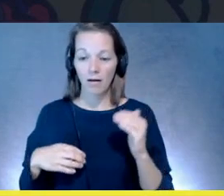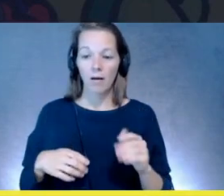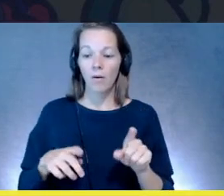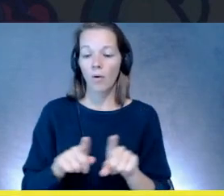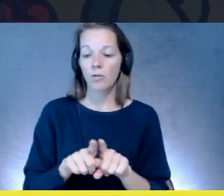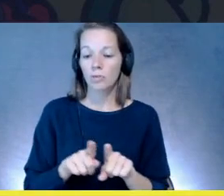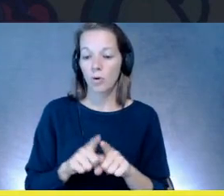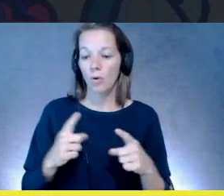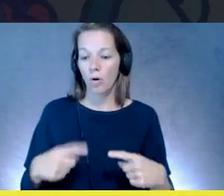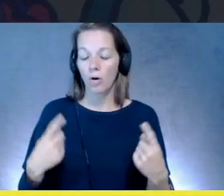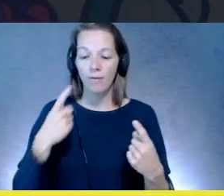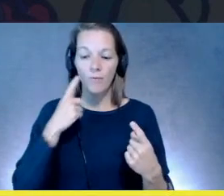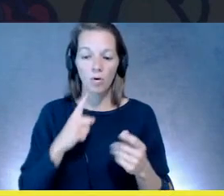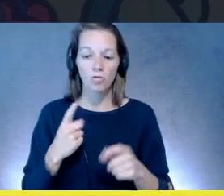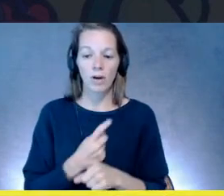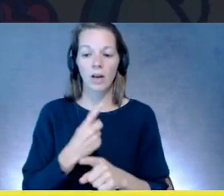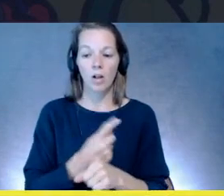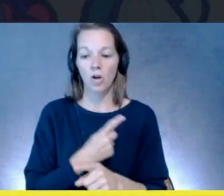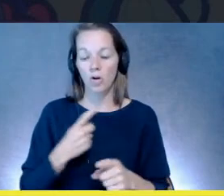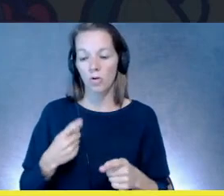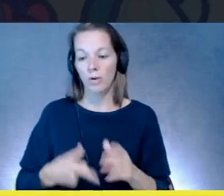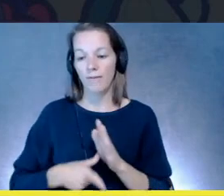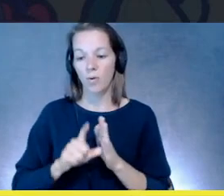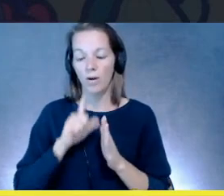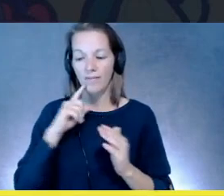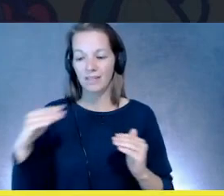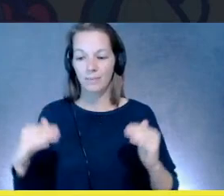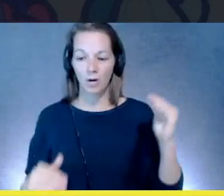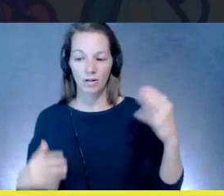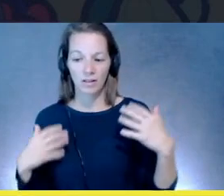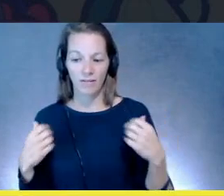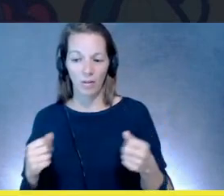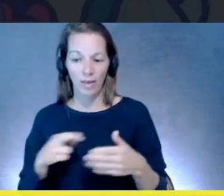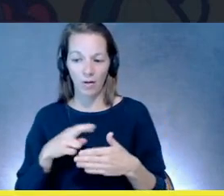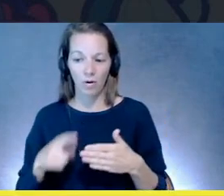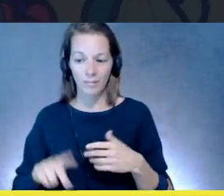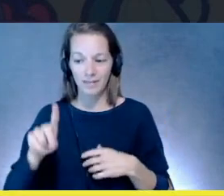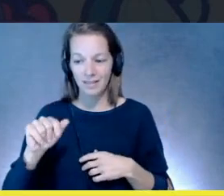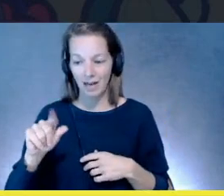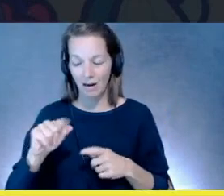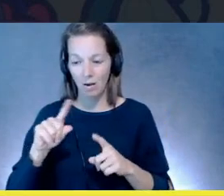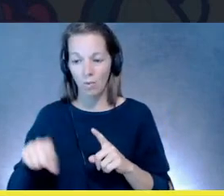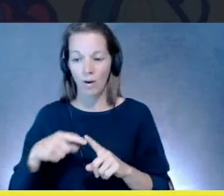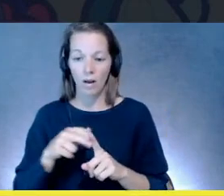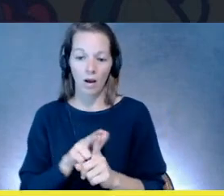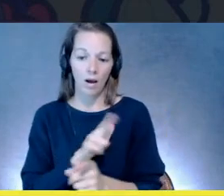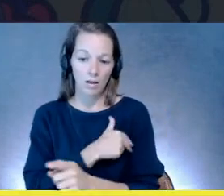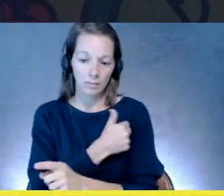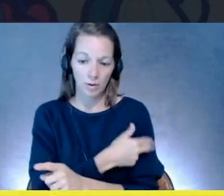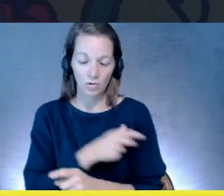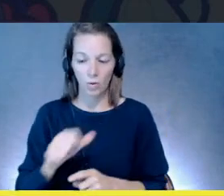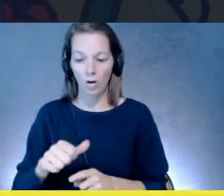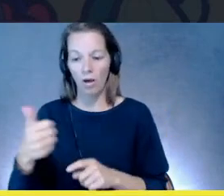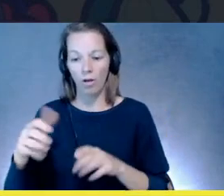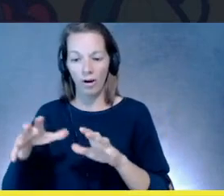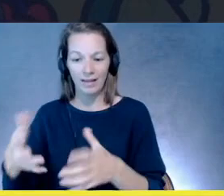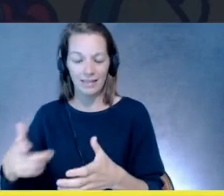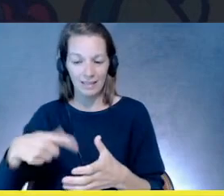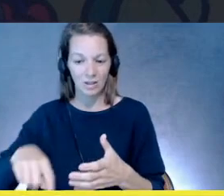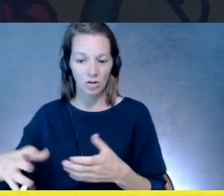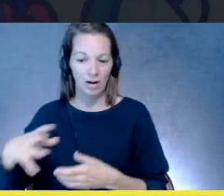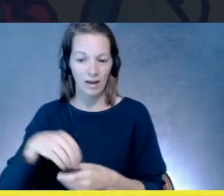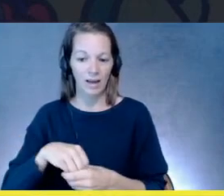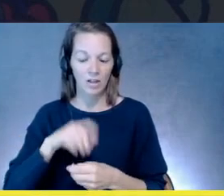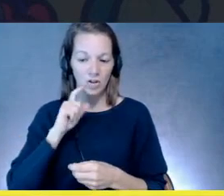regular review of disparities in health outcomes data when hospitals and other entities are engaged in